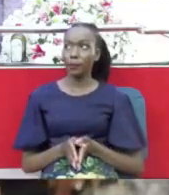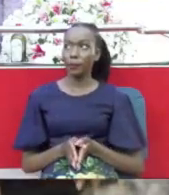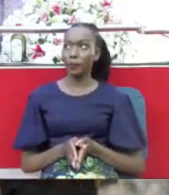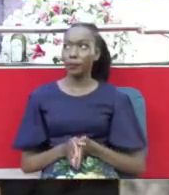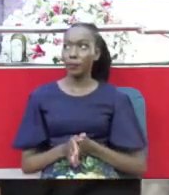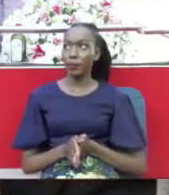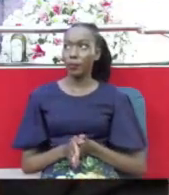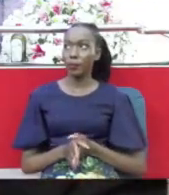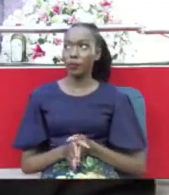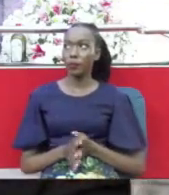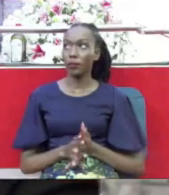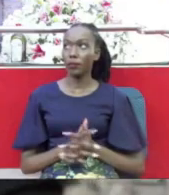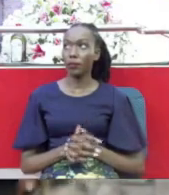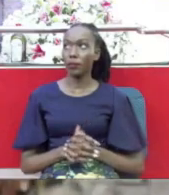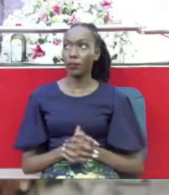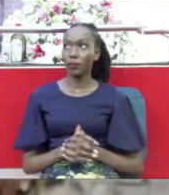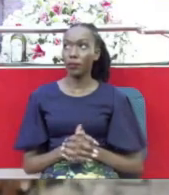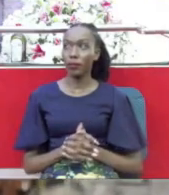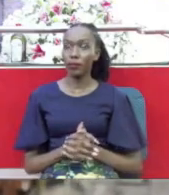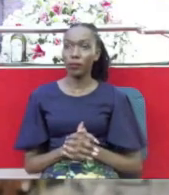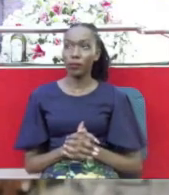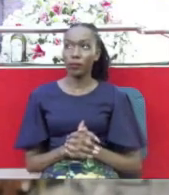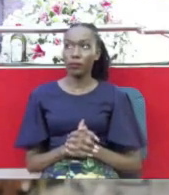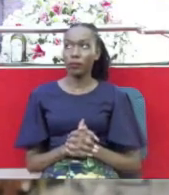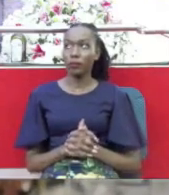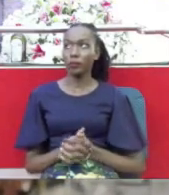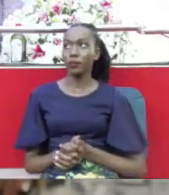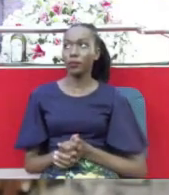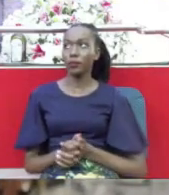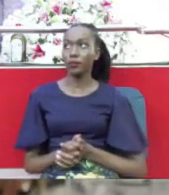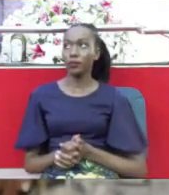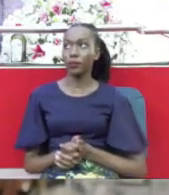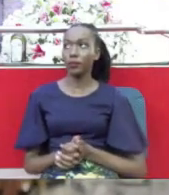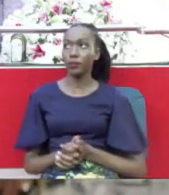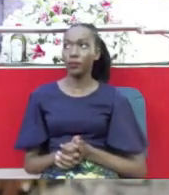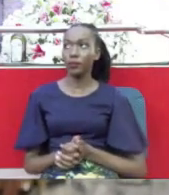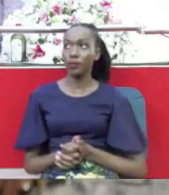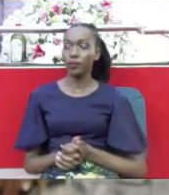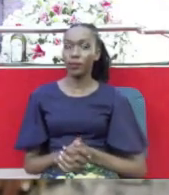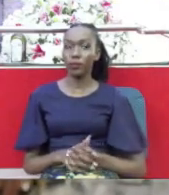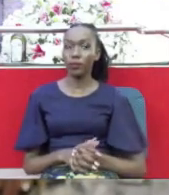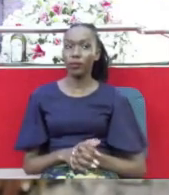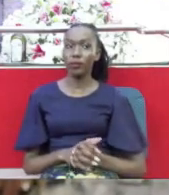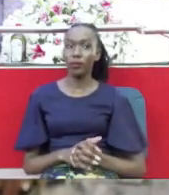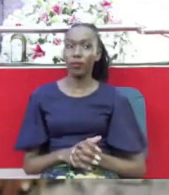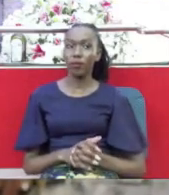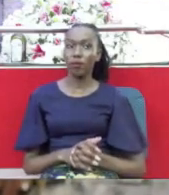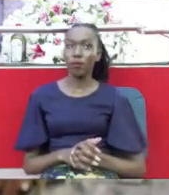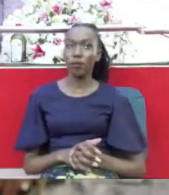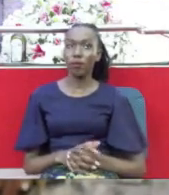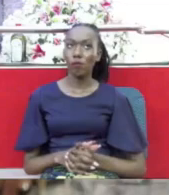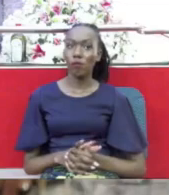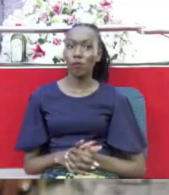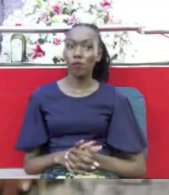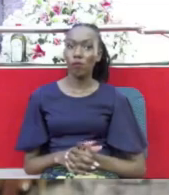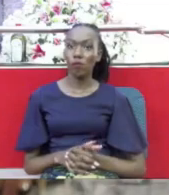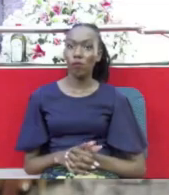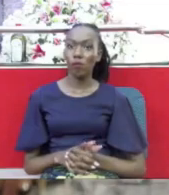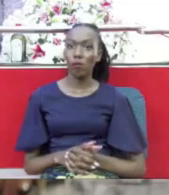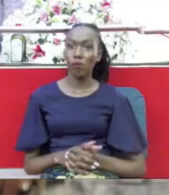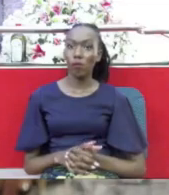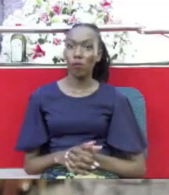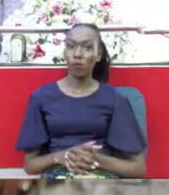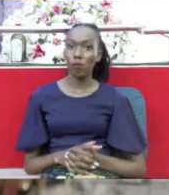katika Ukristo kuanzia mwanzo. All the way until now. Hadi sasa. Christianity, there's something we call